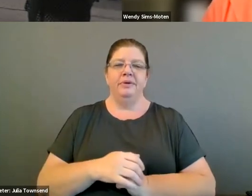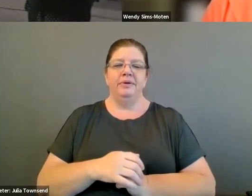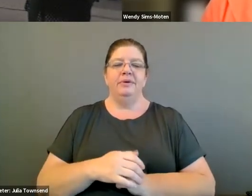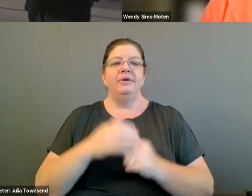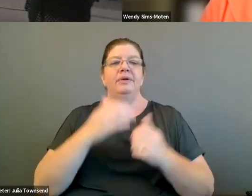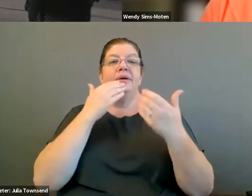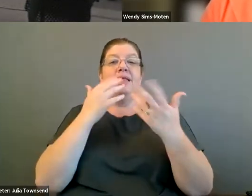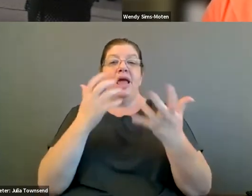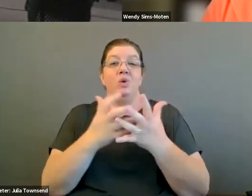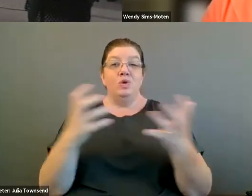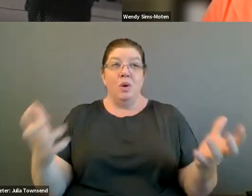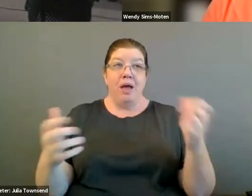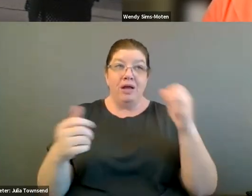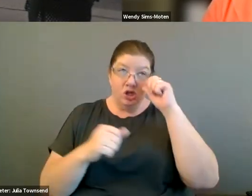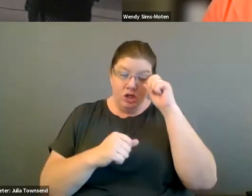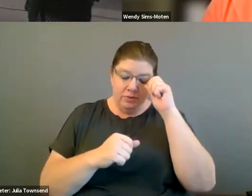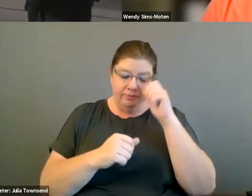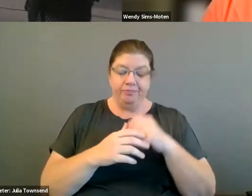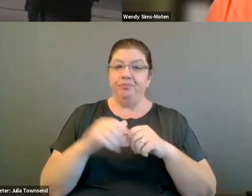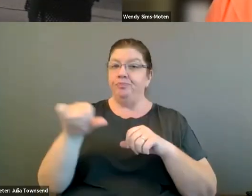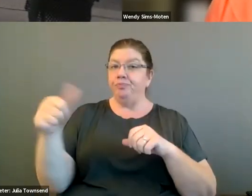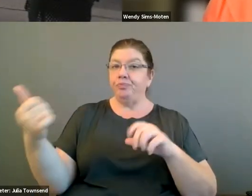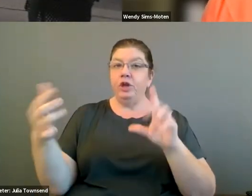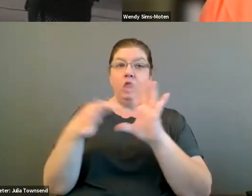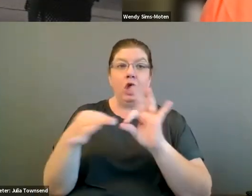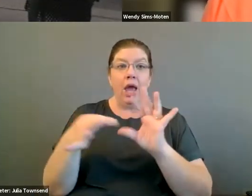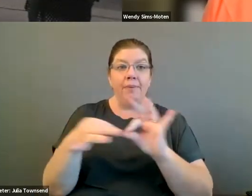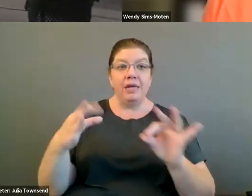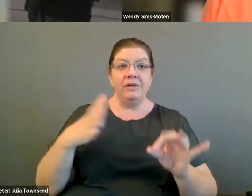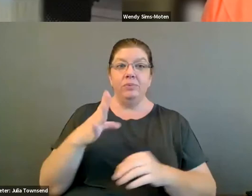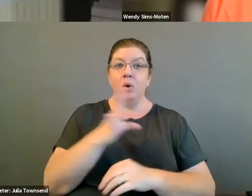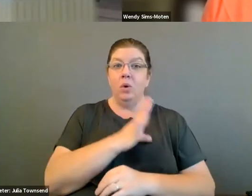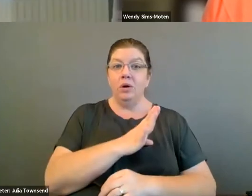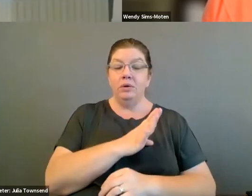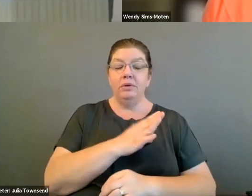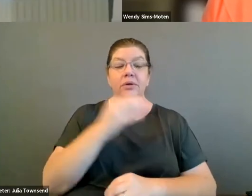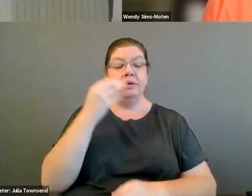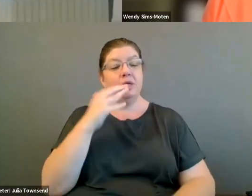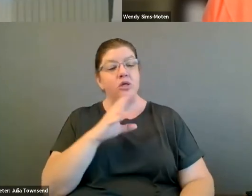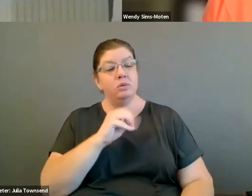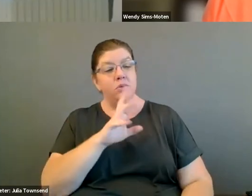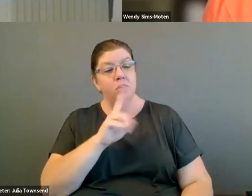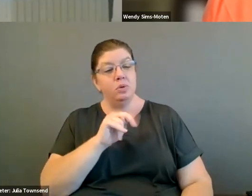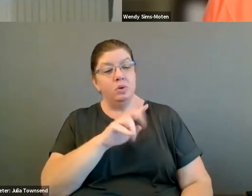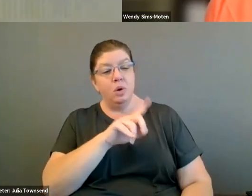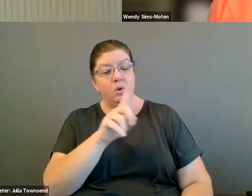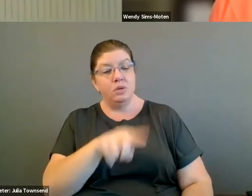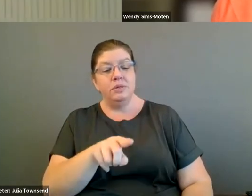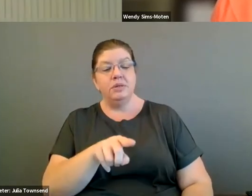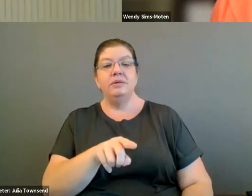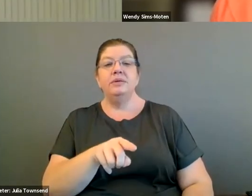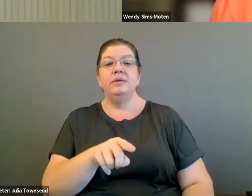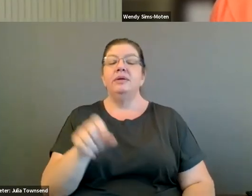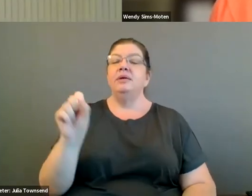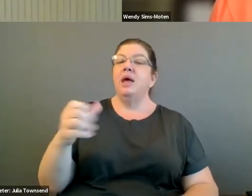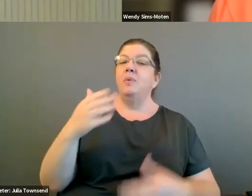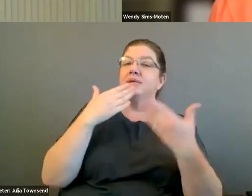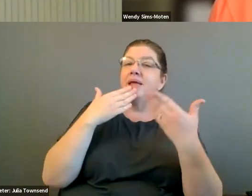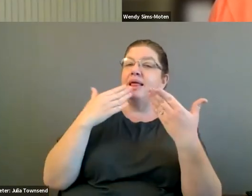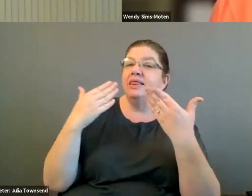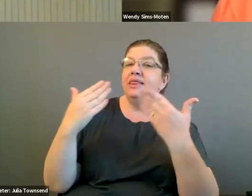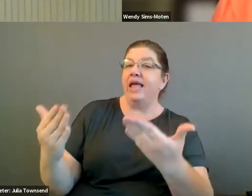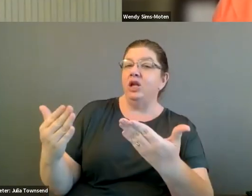Thanks so much. Any other comments from board members? Ms. Munoz, please. Yes, I just wanted to say thank